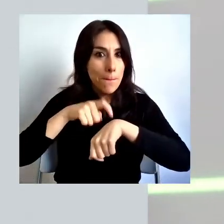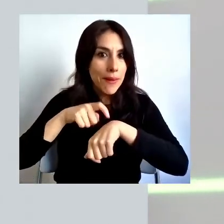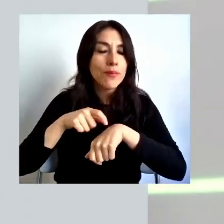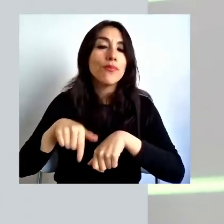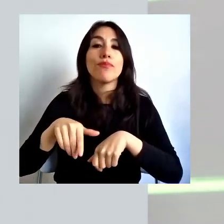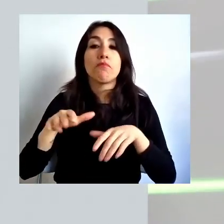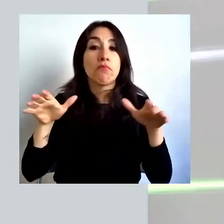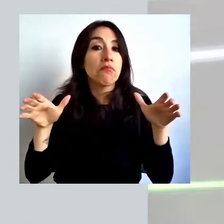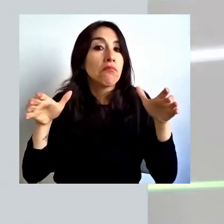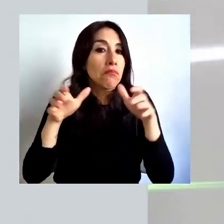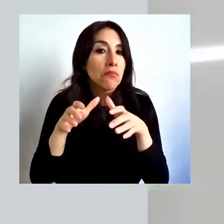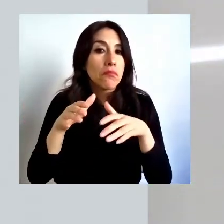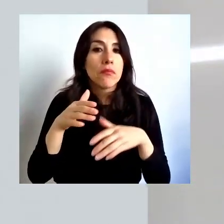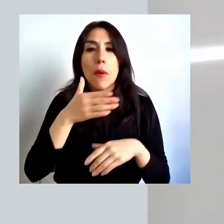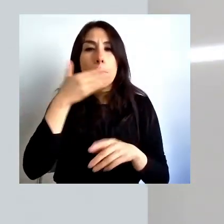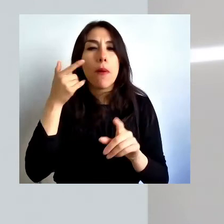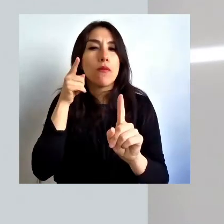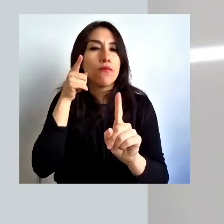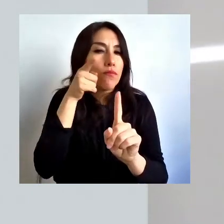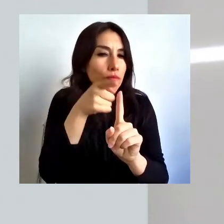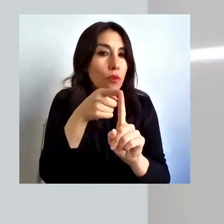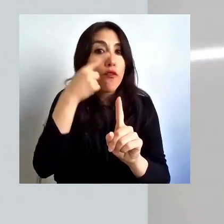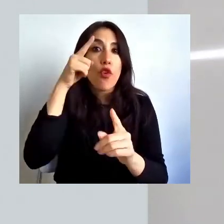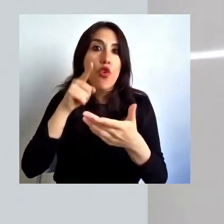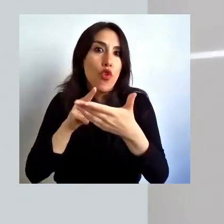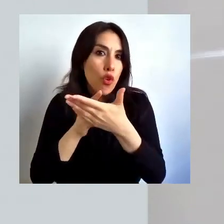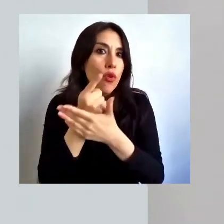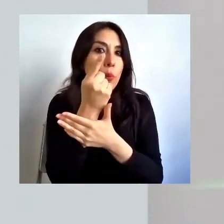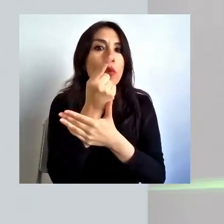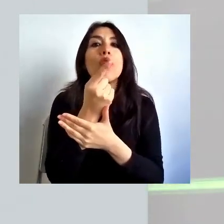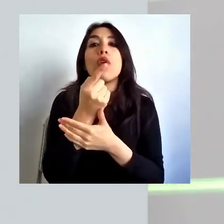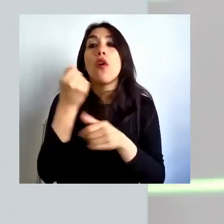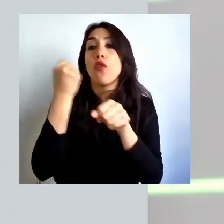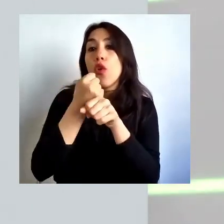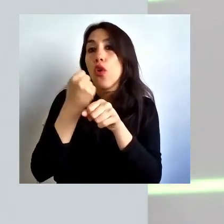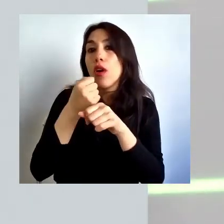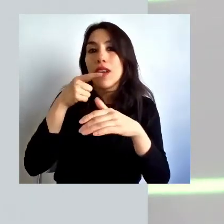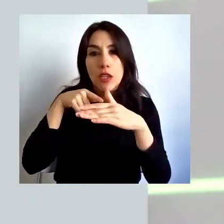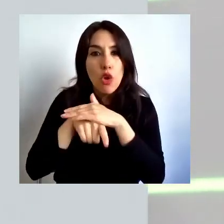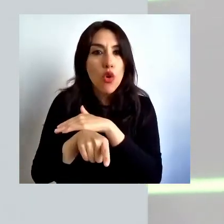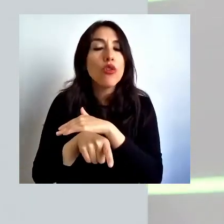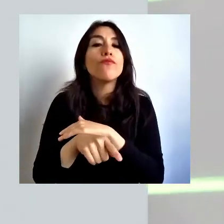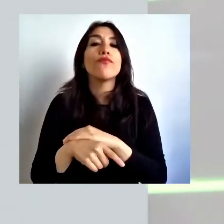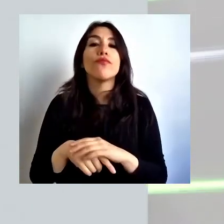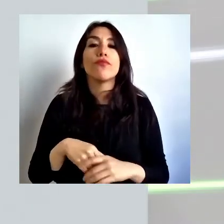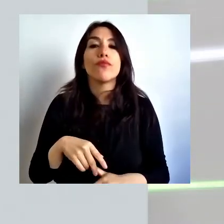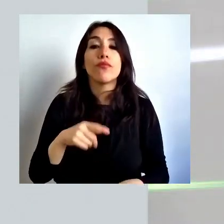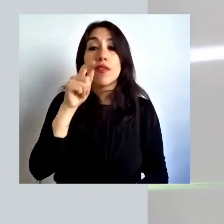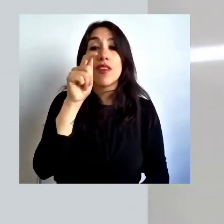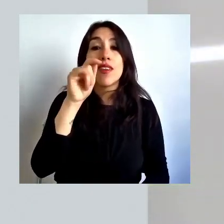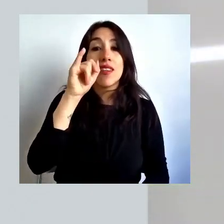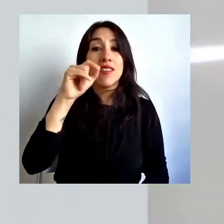of improving opportunities for access to employment and ICTs for people with disabilities.